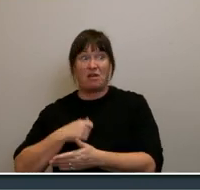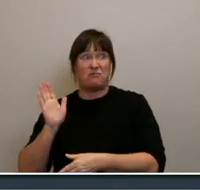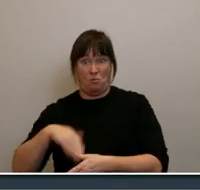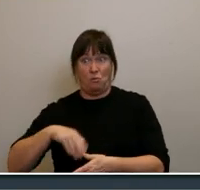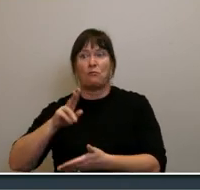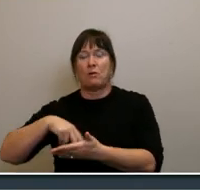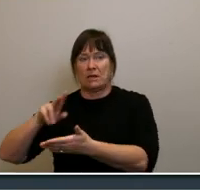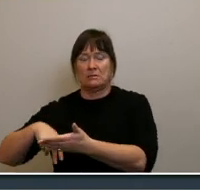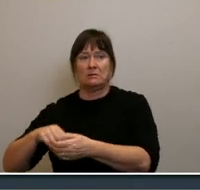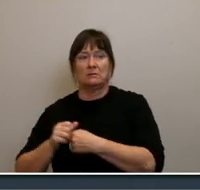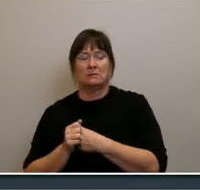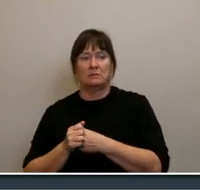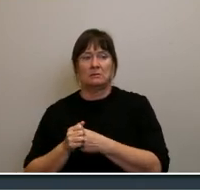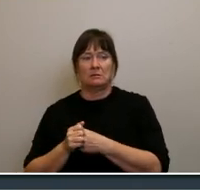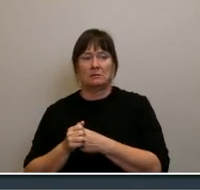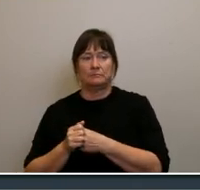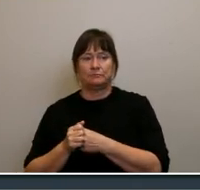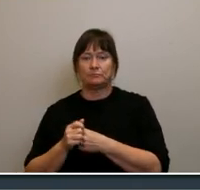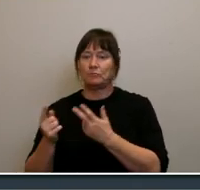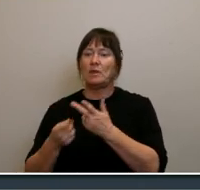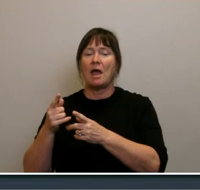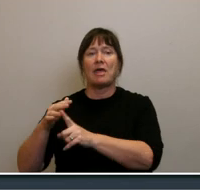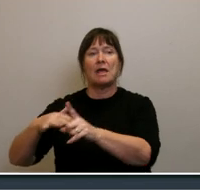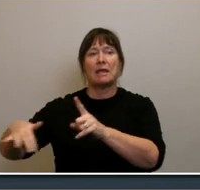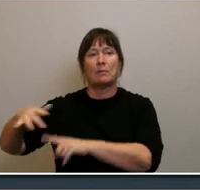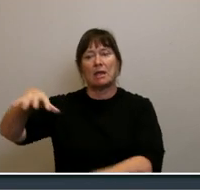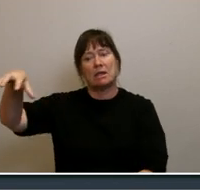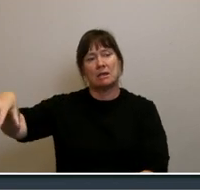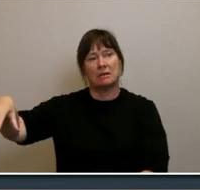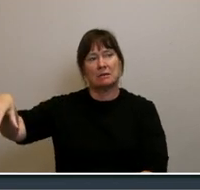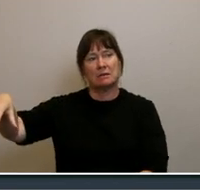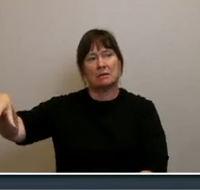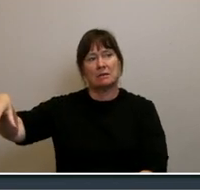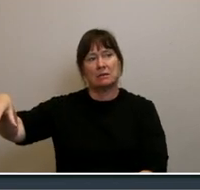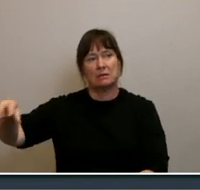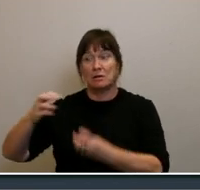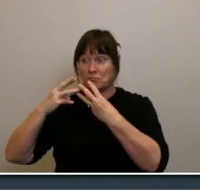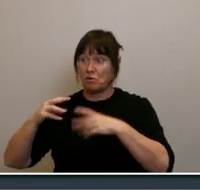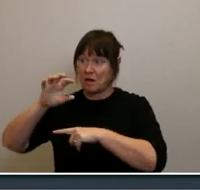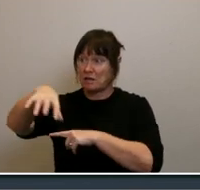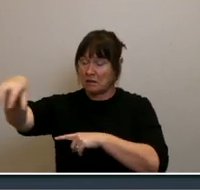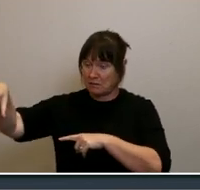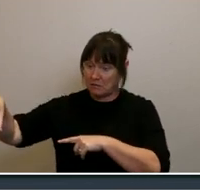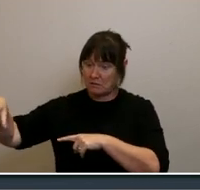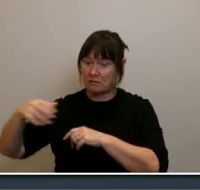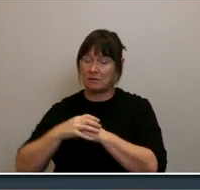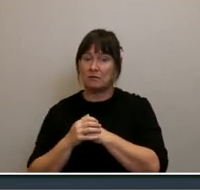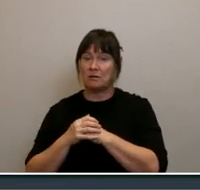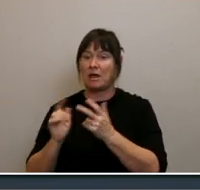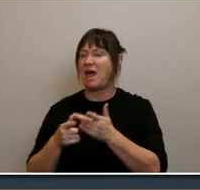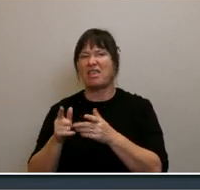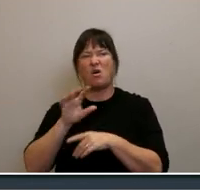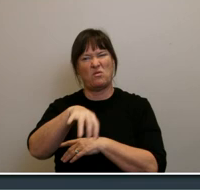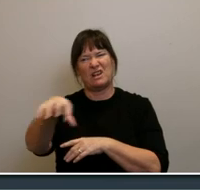them, that Te Ropu a Iwi, Mr Tiwana Aranui and the Marae Nui Rugby and